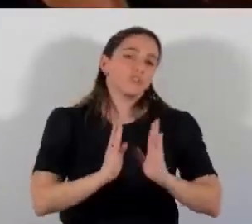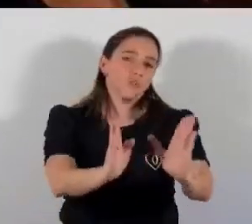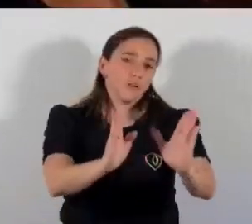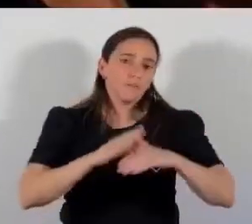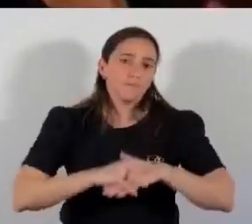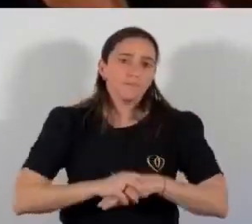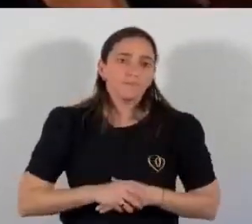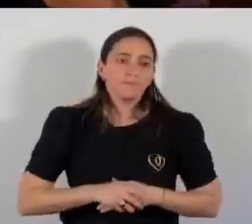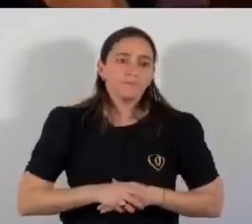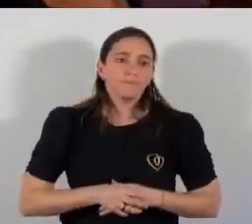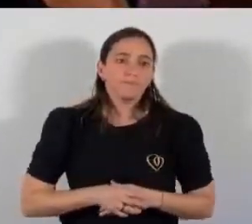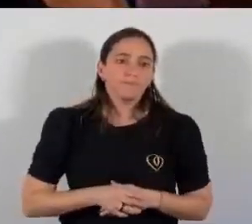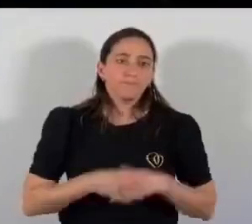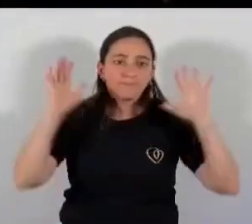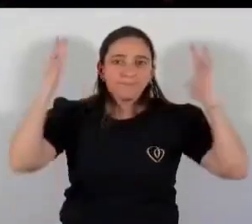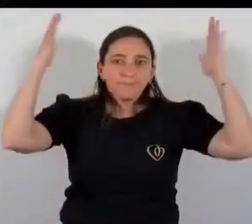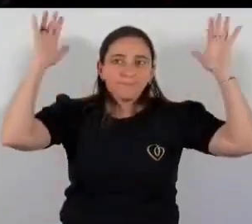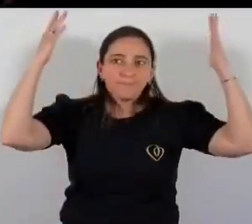stay.